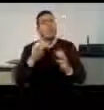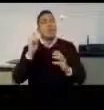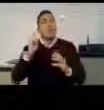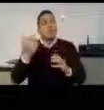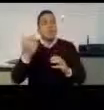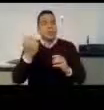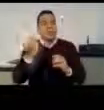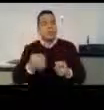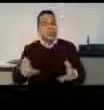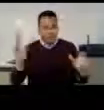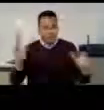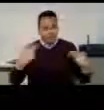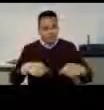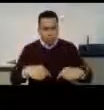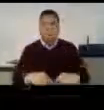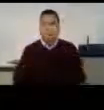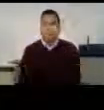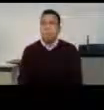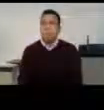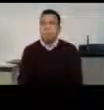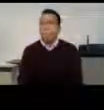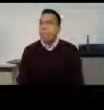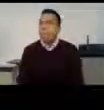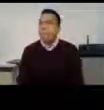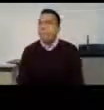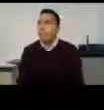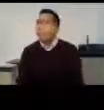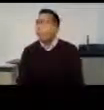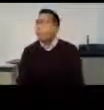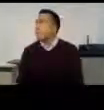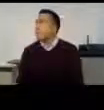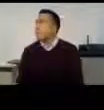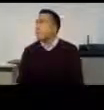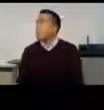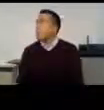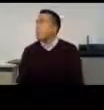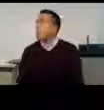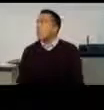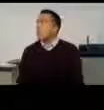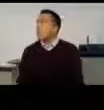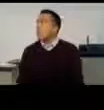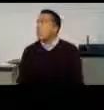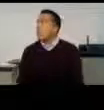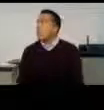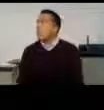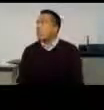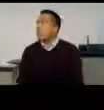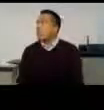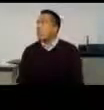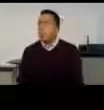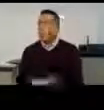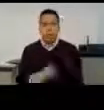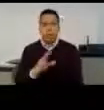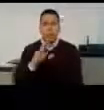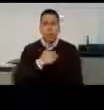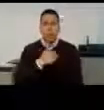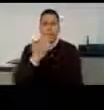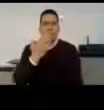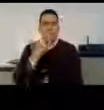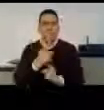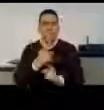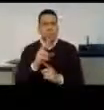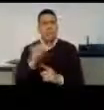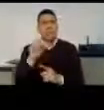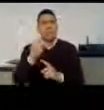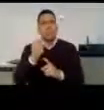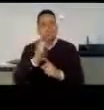our webinar participants. Thank you for joining us. There's a survey online, hopefully, that you will fill out. So thank you